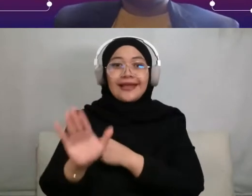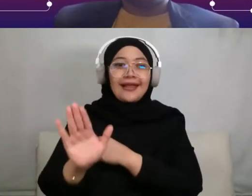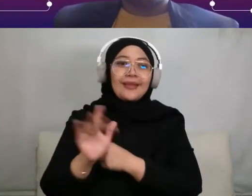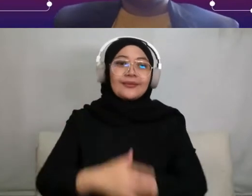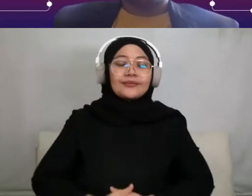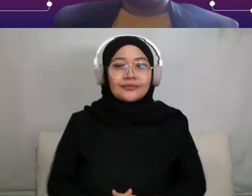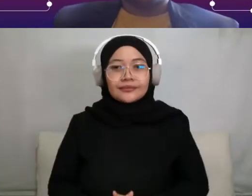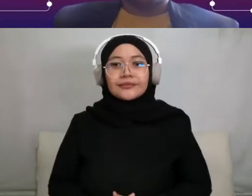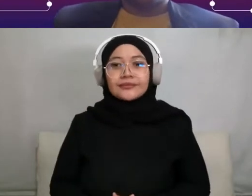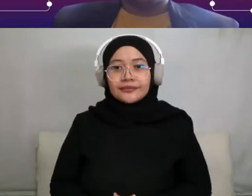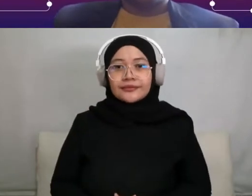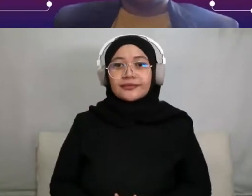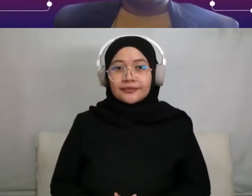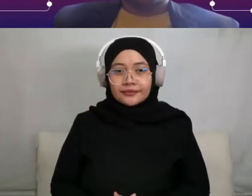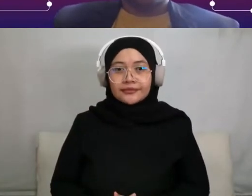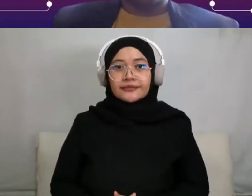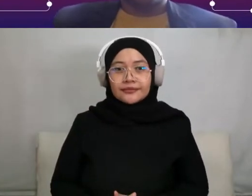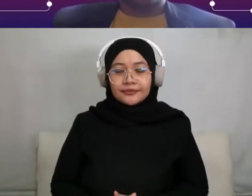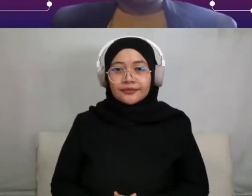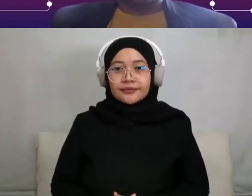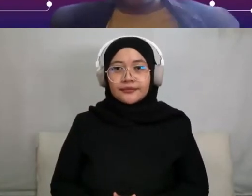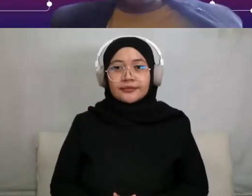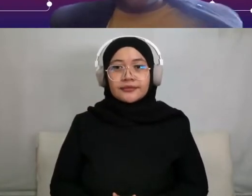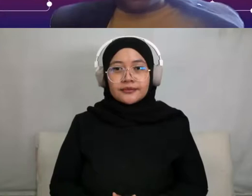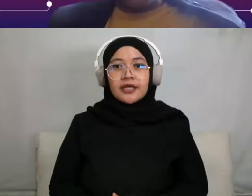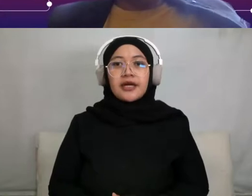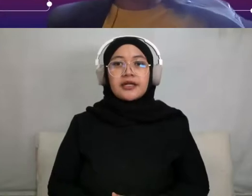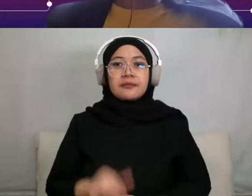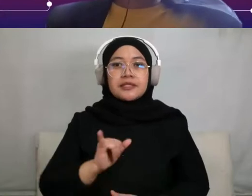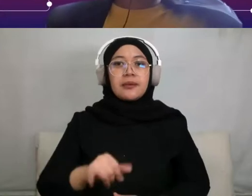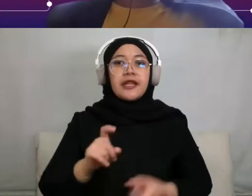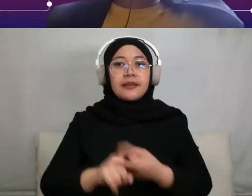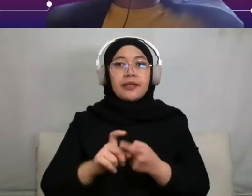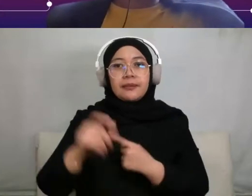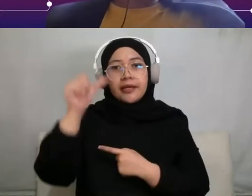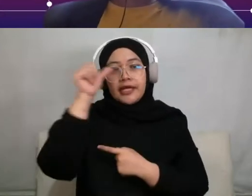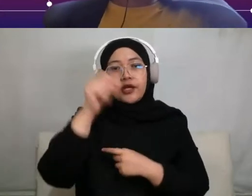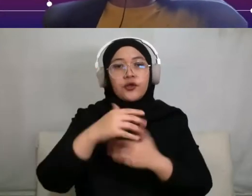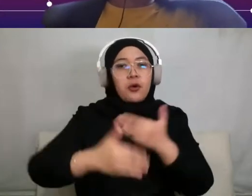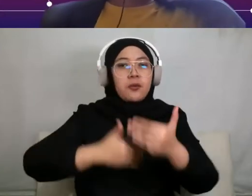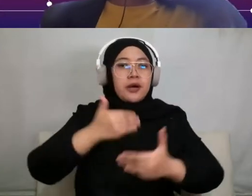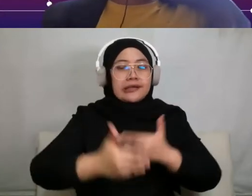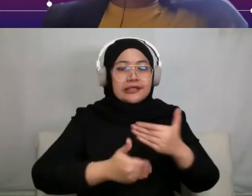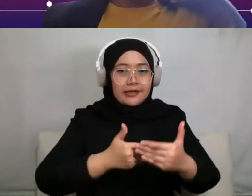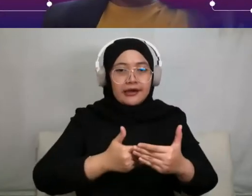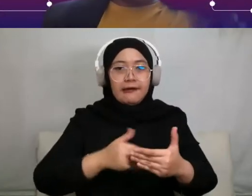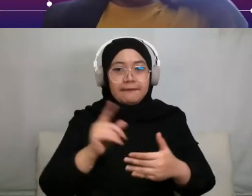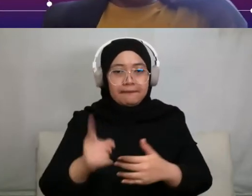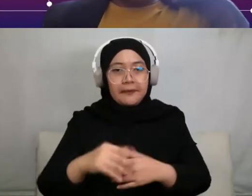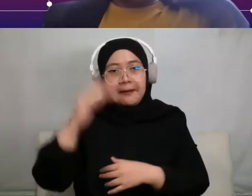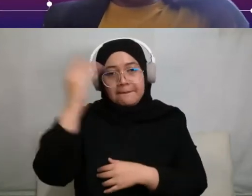from the India how to operate the buses. So thank you, Sarada, as well for the opportunity here to